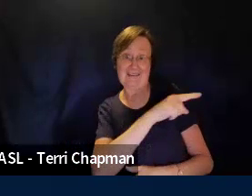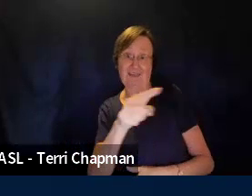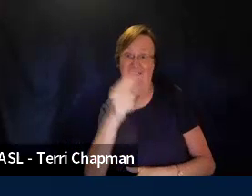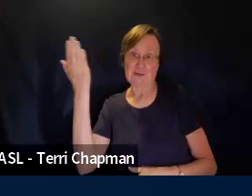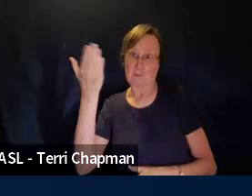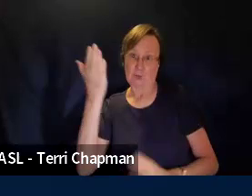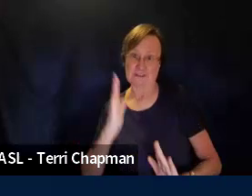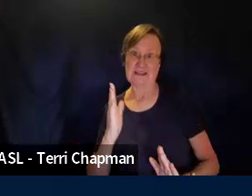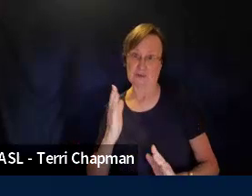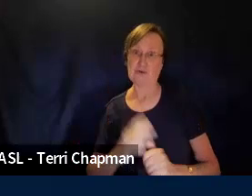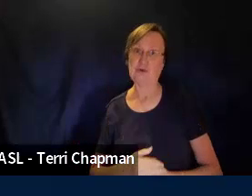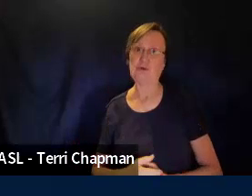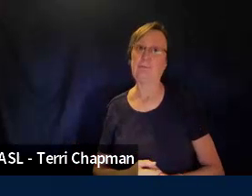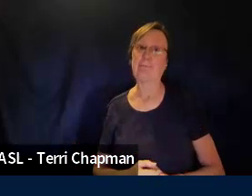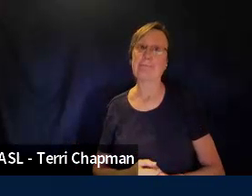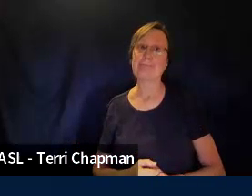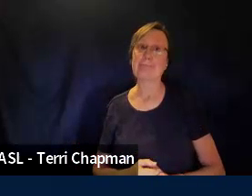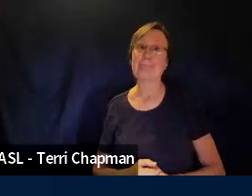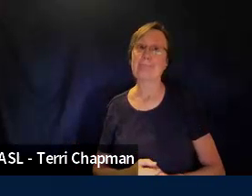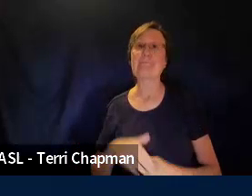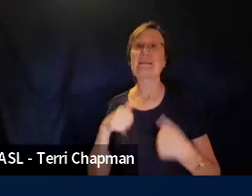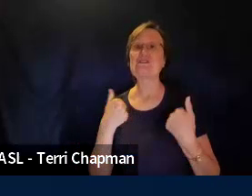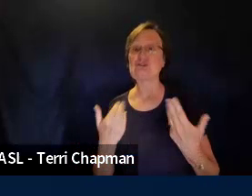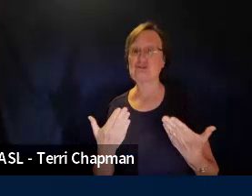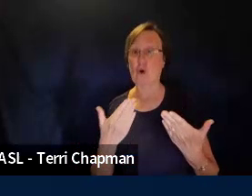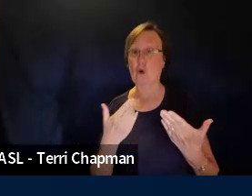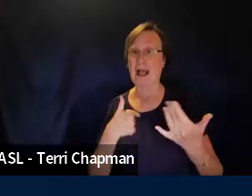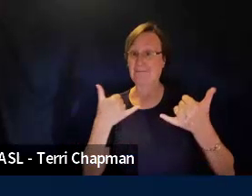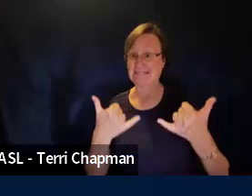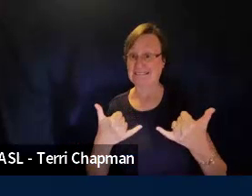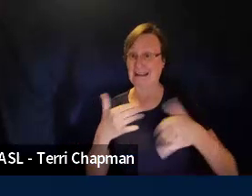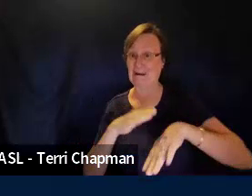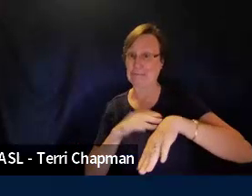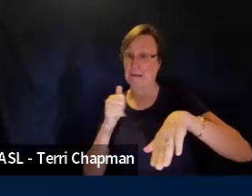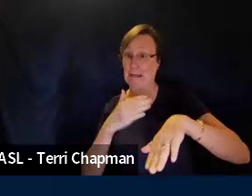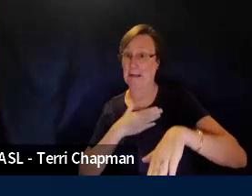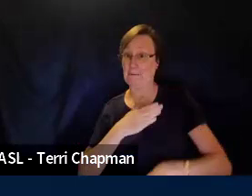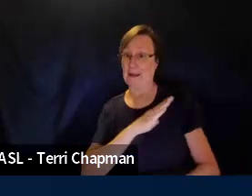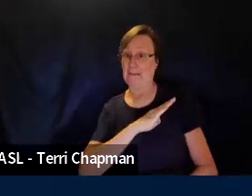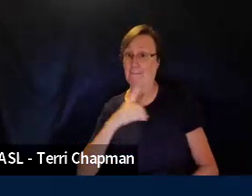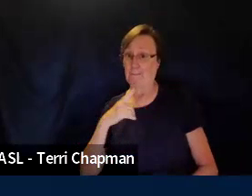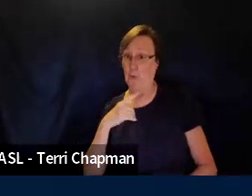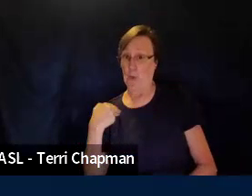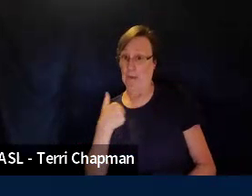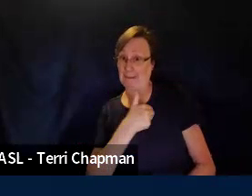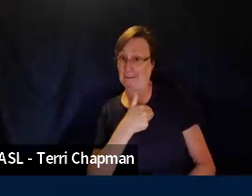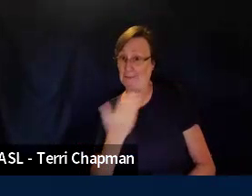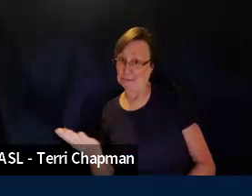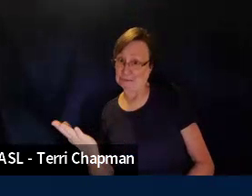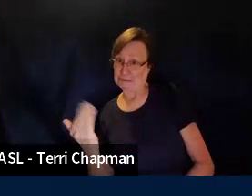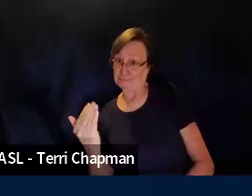presenters. So I am calling now on my board members. If you have